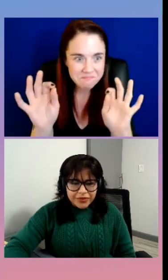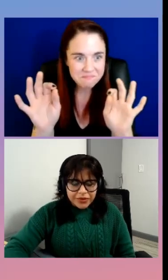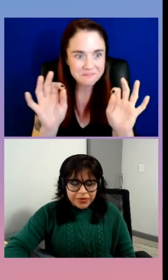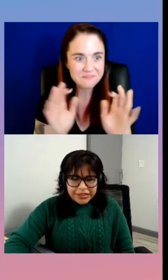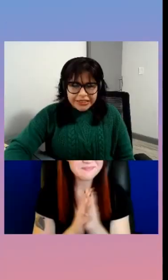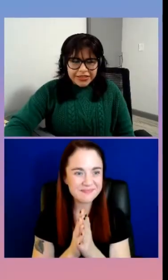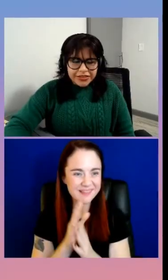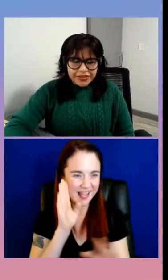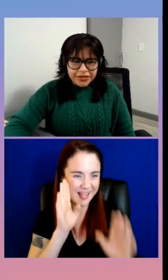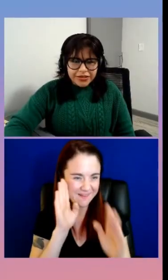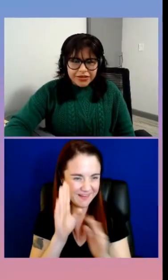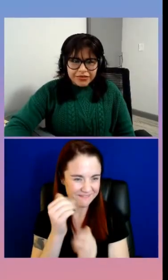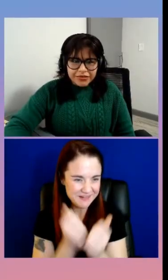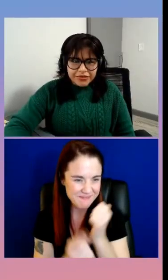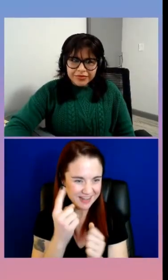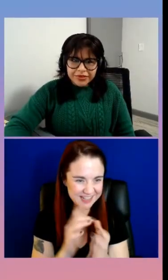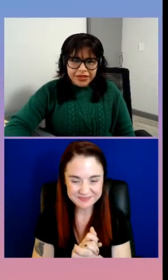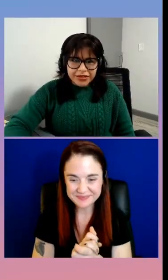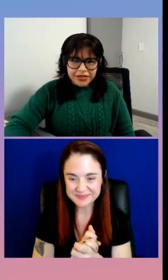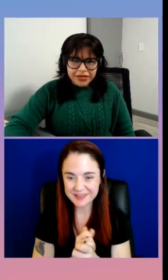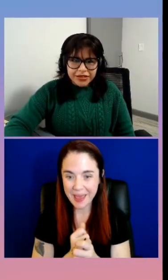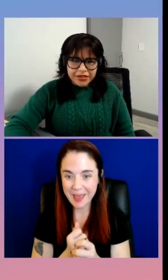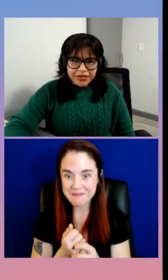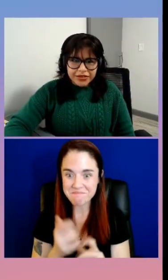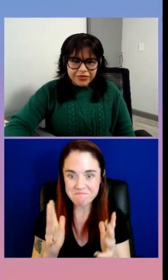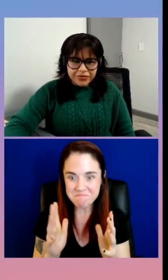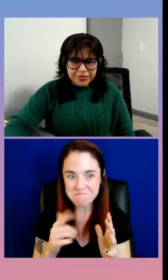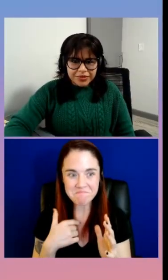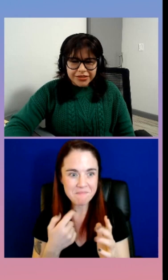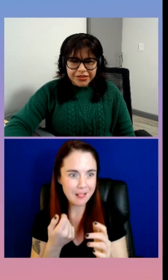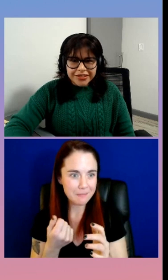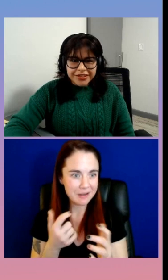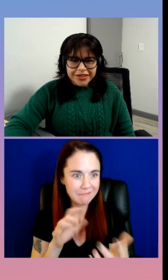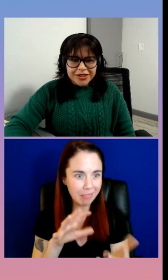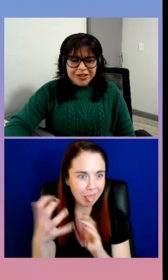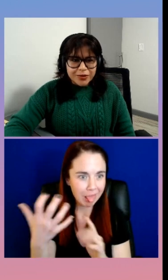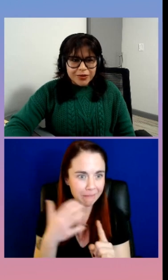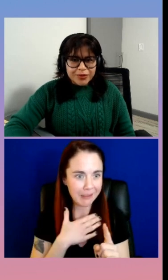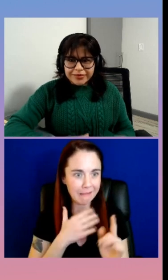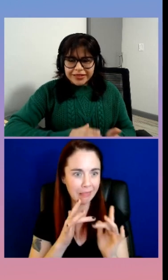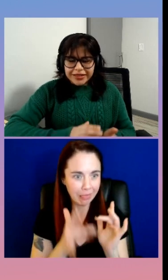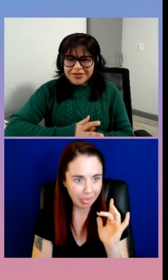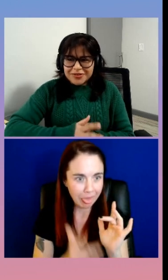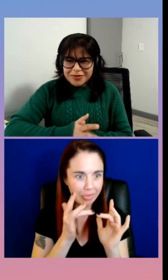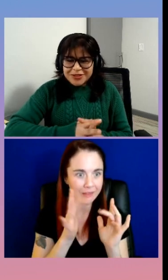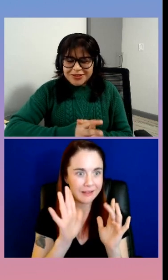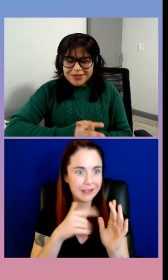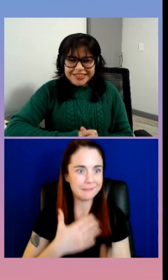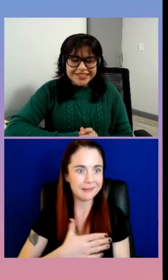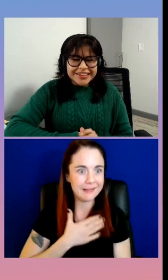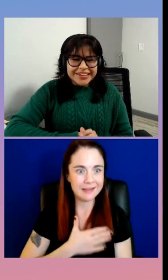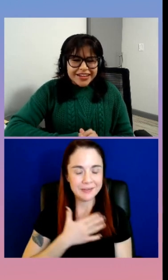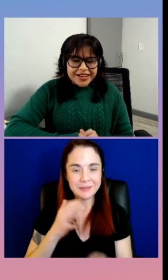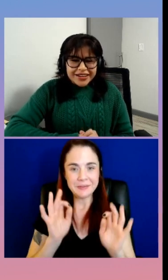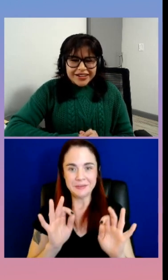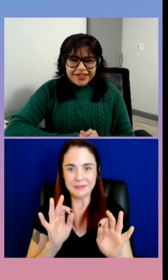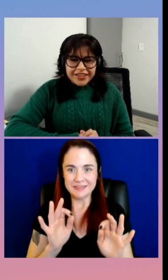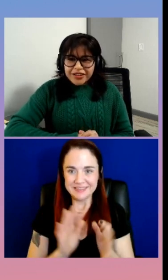So, hello everybody. I had a little bit of a mishap connecting, so I'm glad we're doing